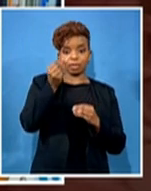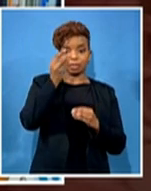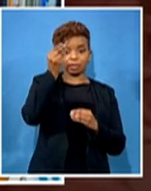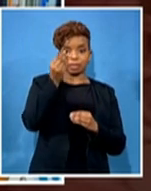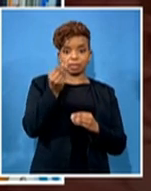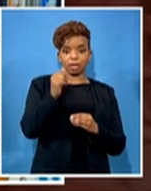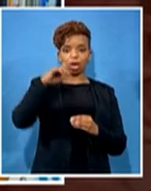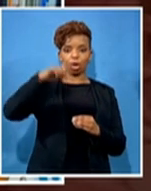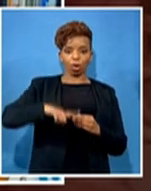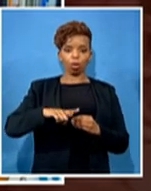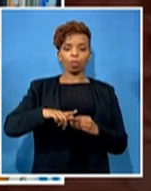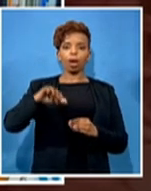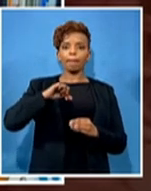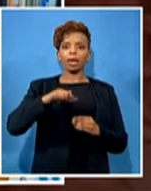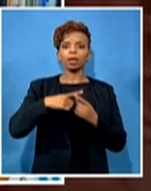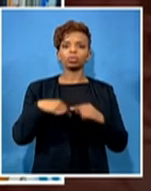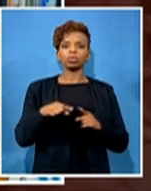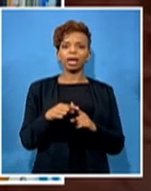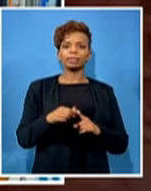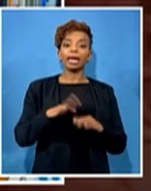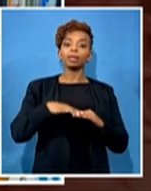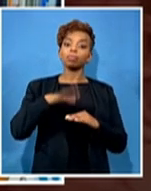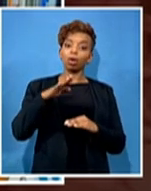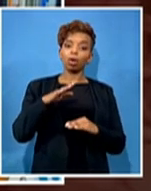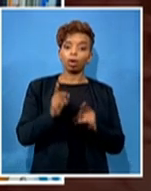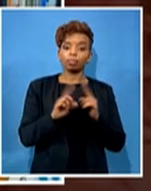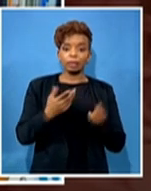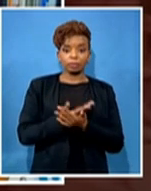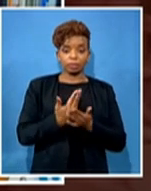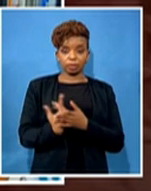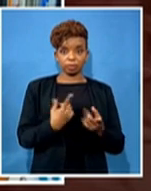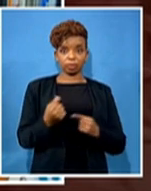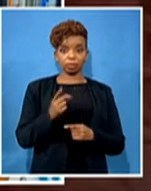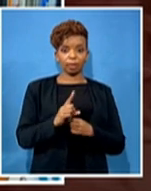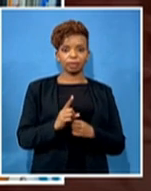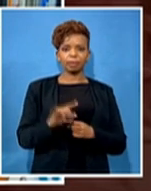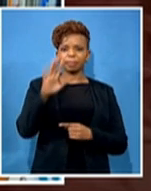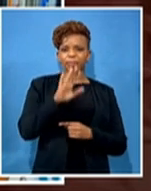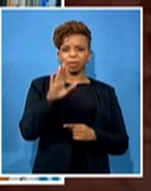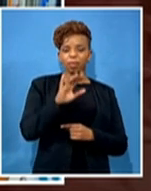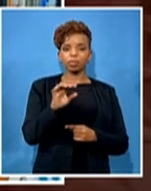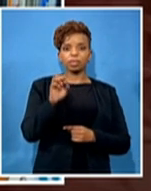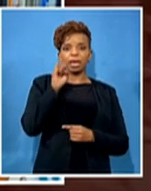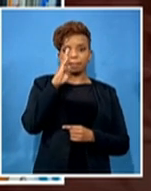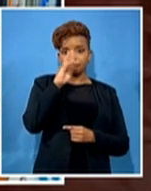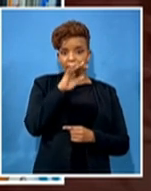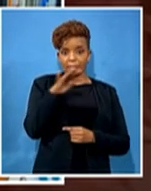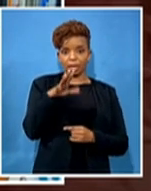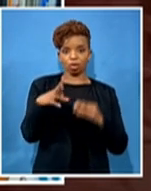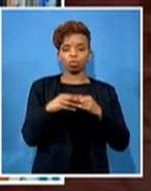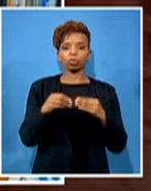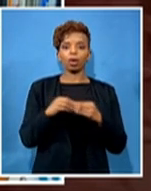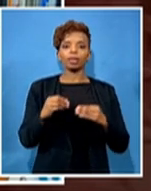new development bank, where we put in about $1 billion and we're taking out the same amount. So we're going to all